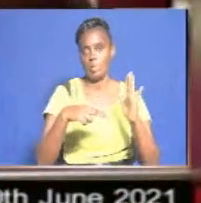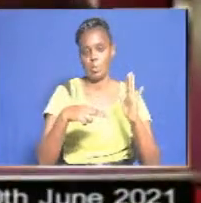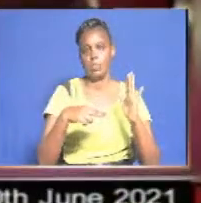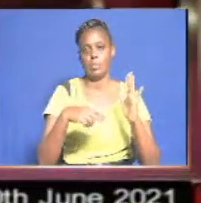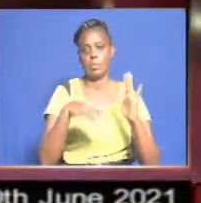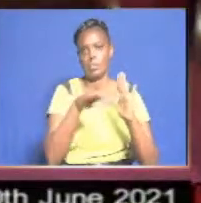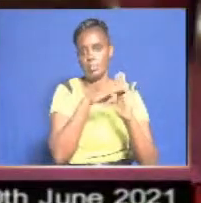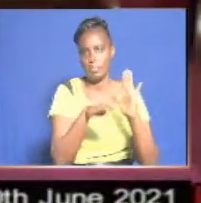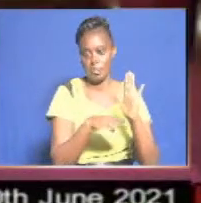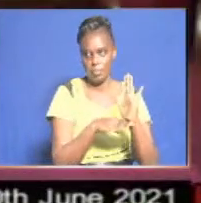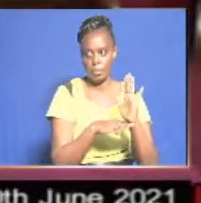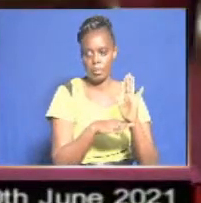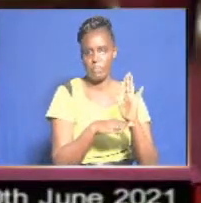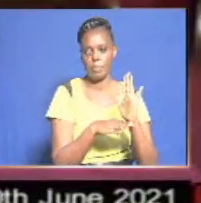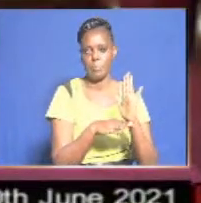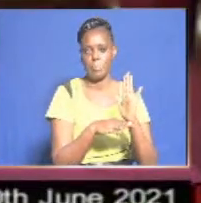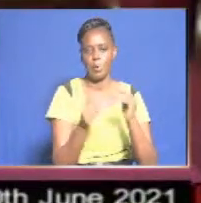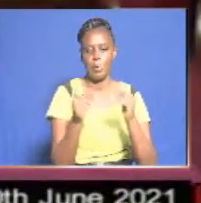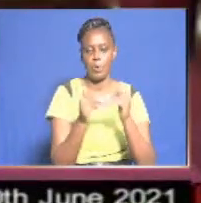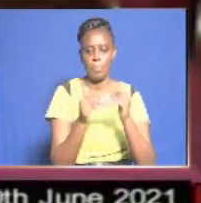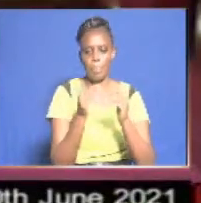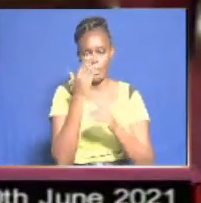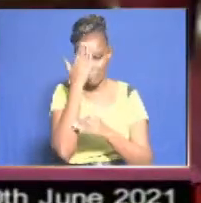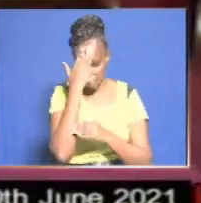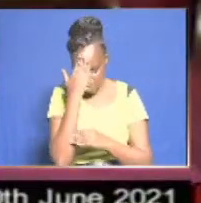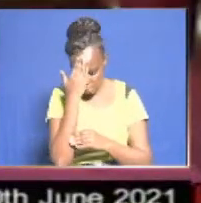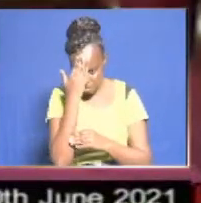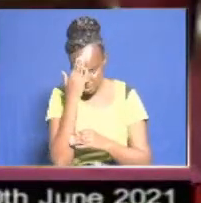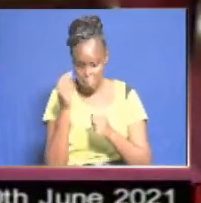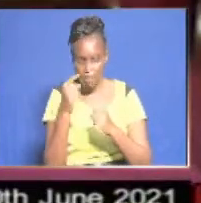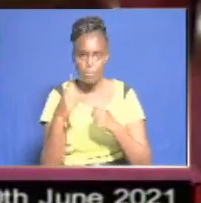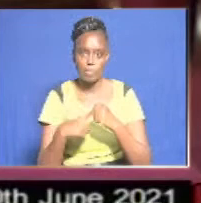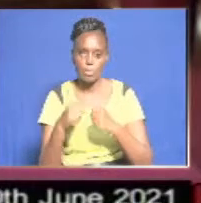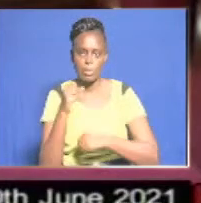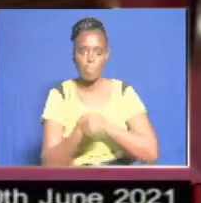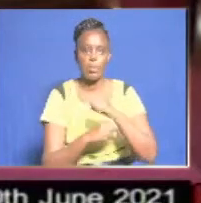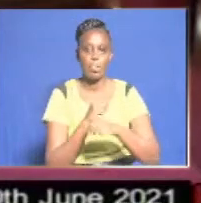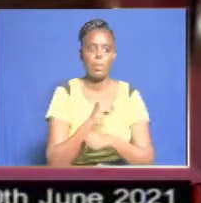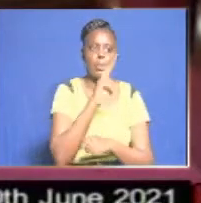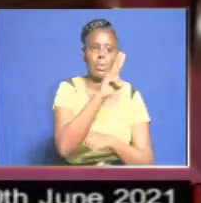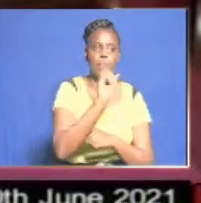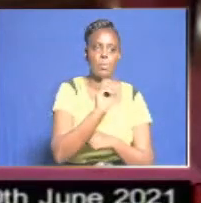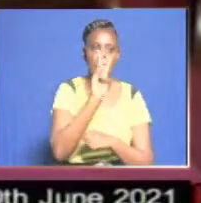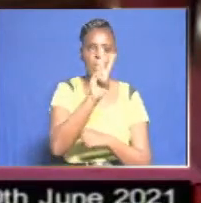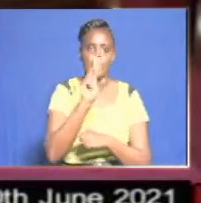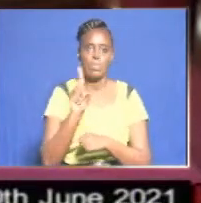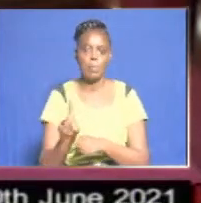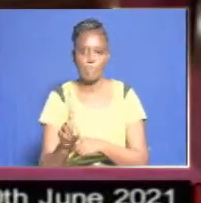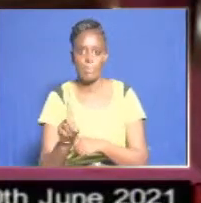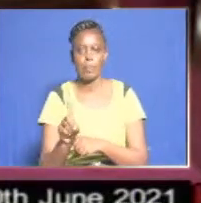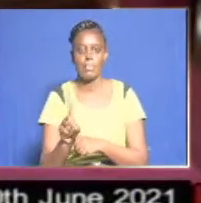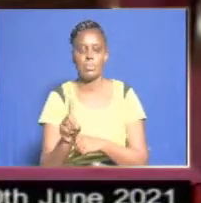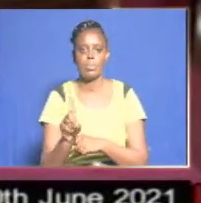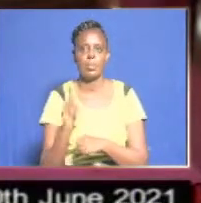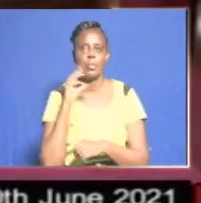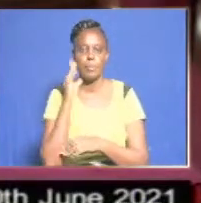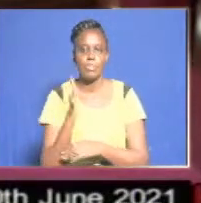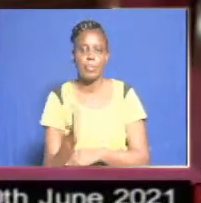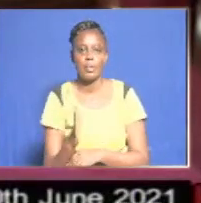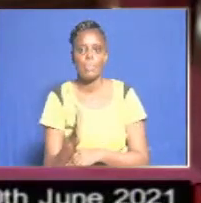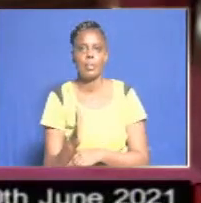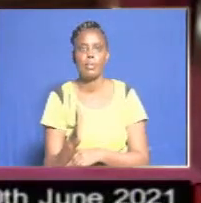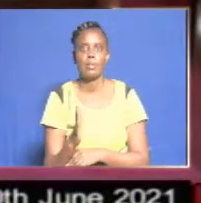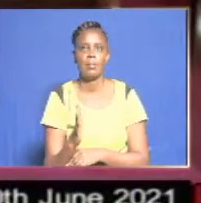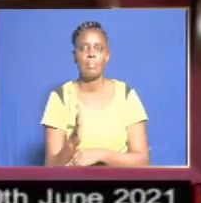Committee, which met on Monday, 7th of June, 2021, to prioritize the business for consideration. Honorable Speaker, I